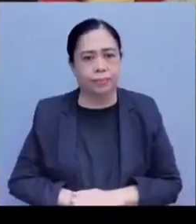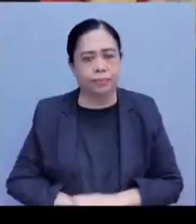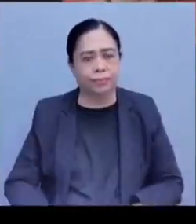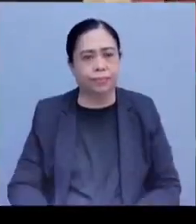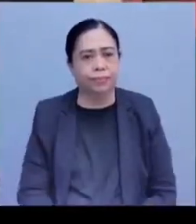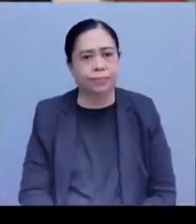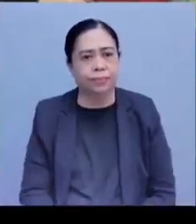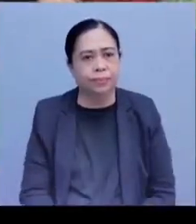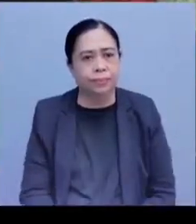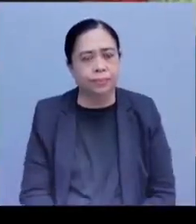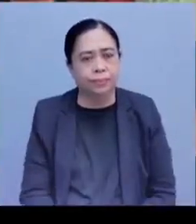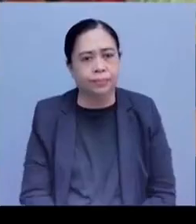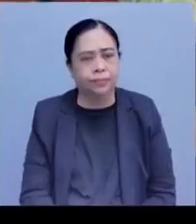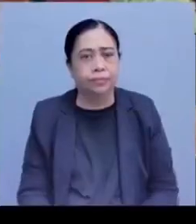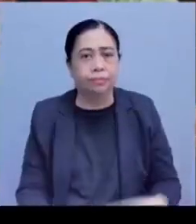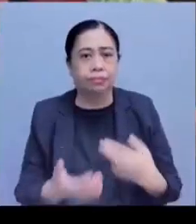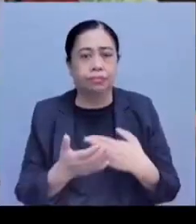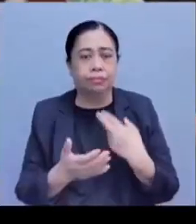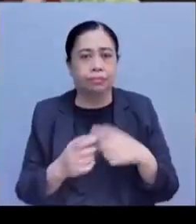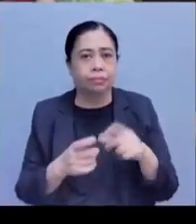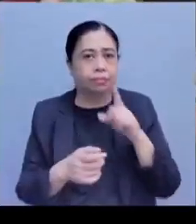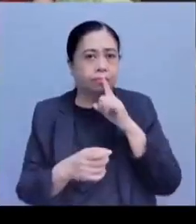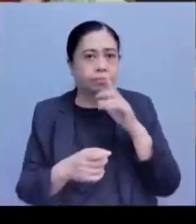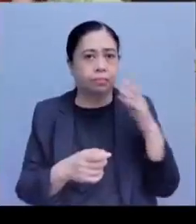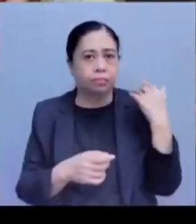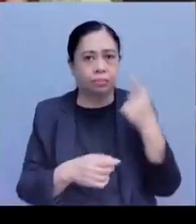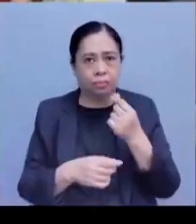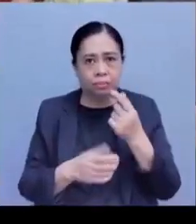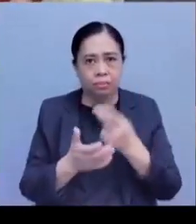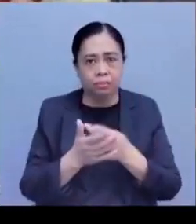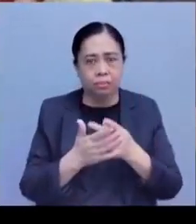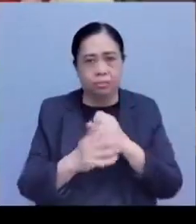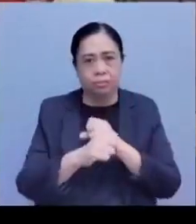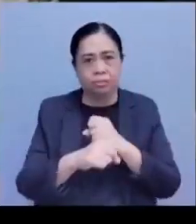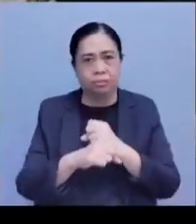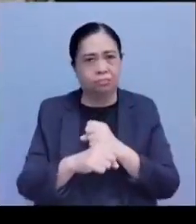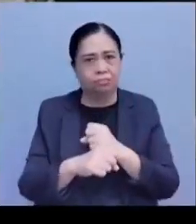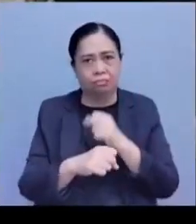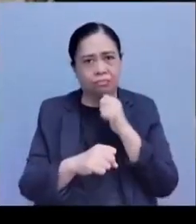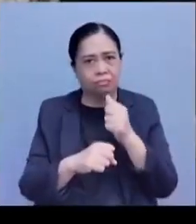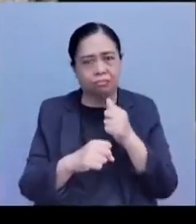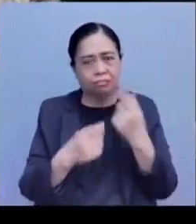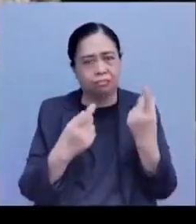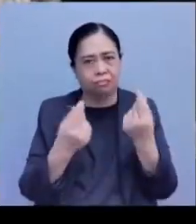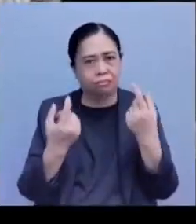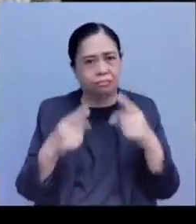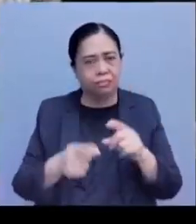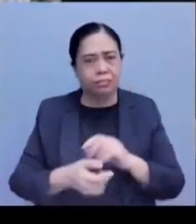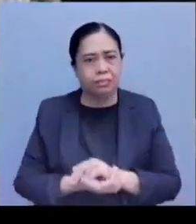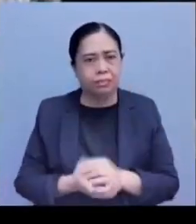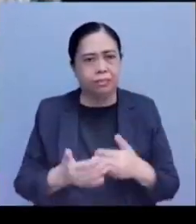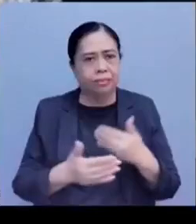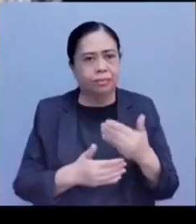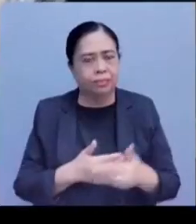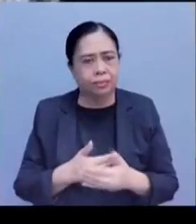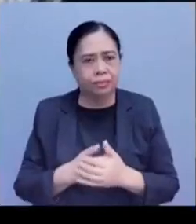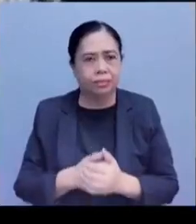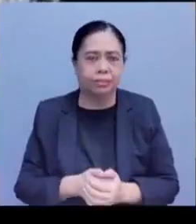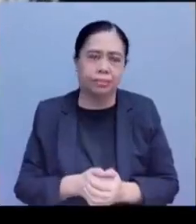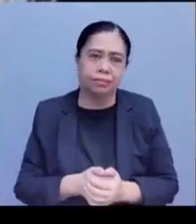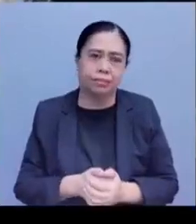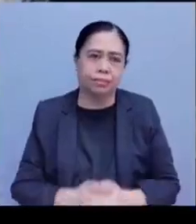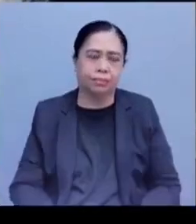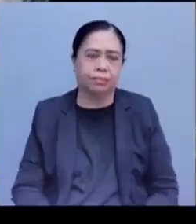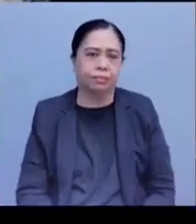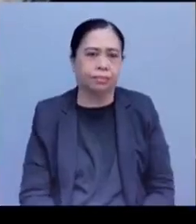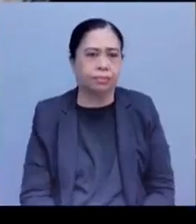per kilo of rice promised by Marcos during the campaign period will not be fulfilled. Meanwhile, Marcos again defended his Executive